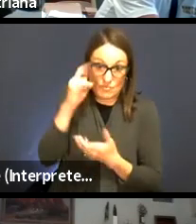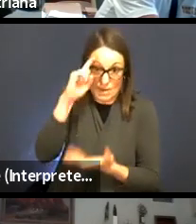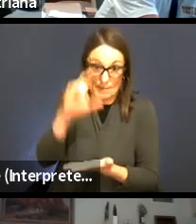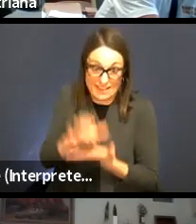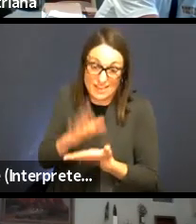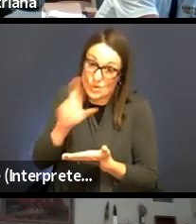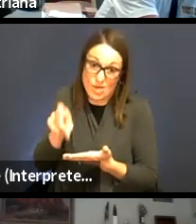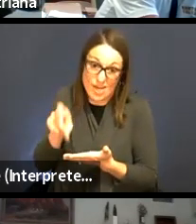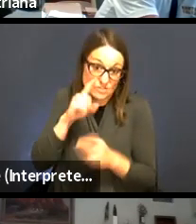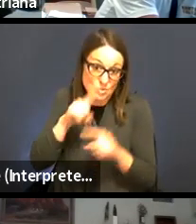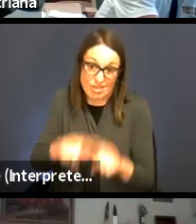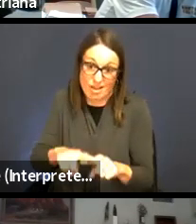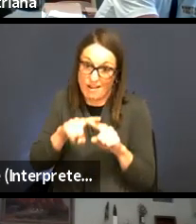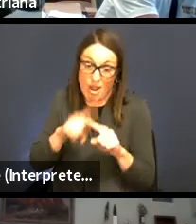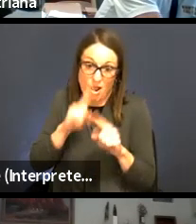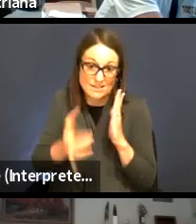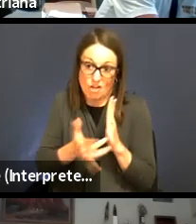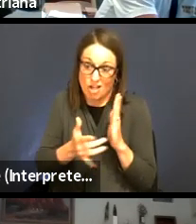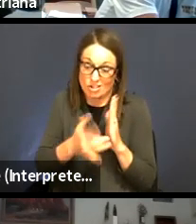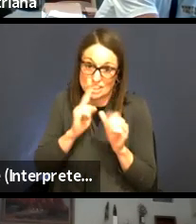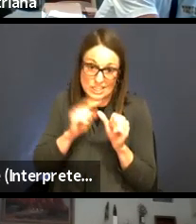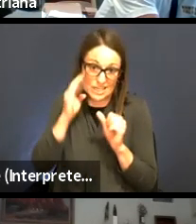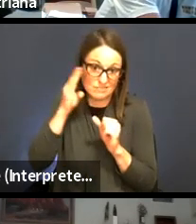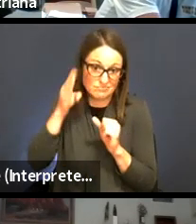extent out into the future.